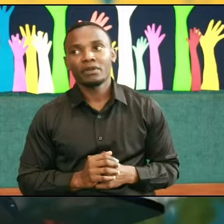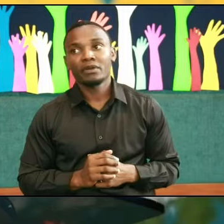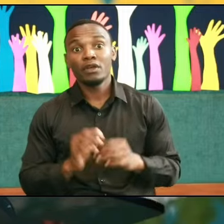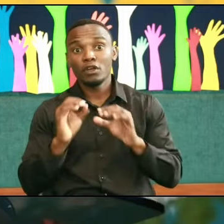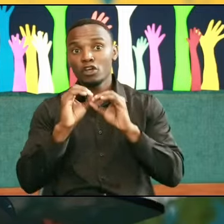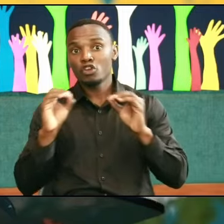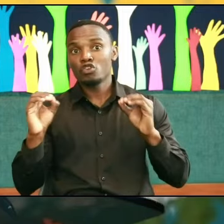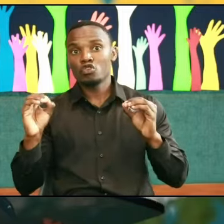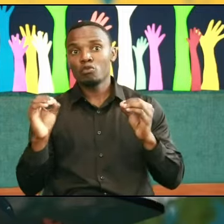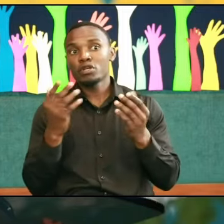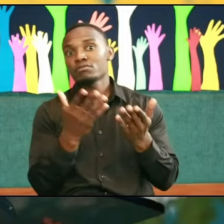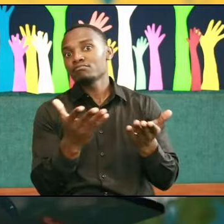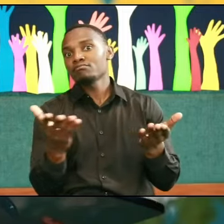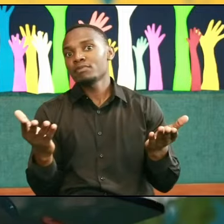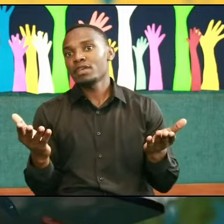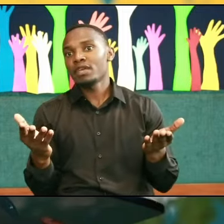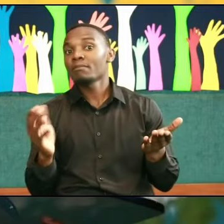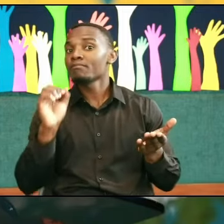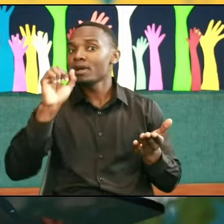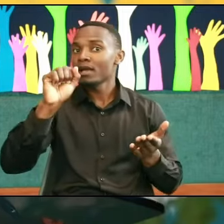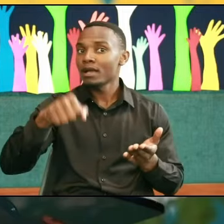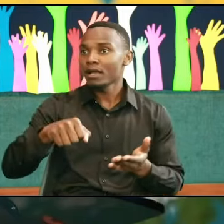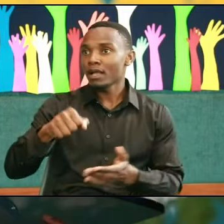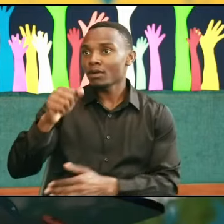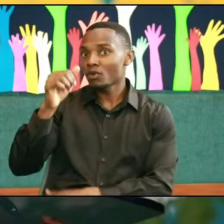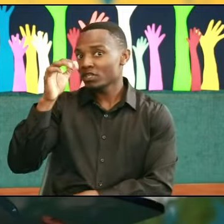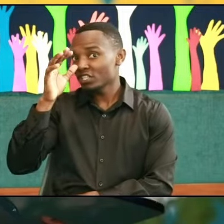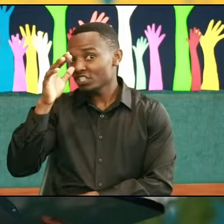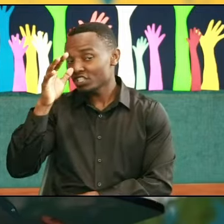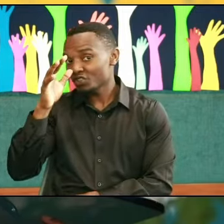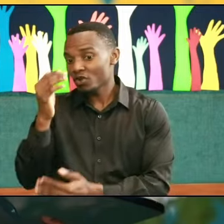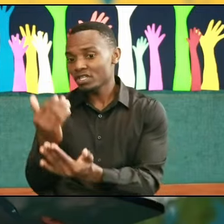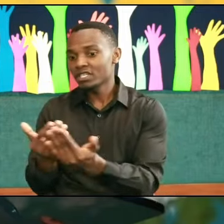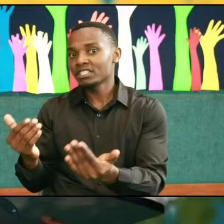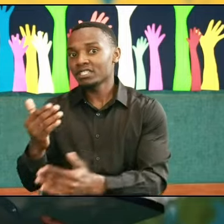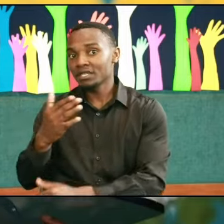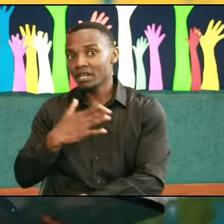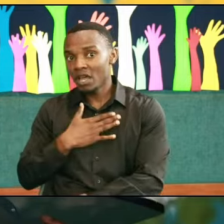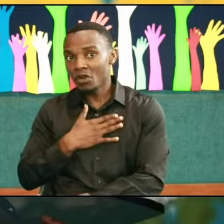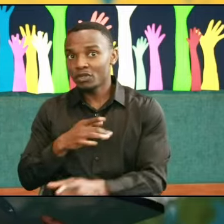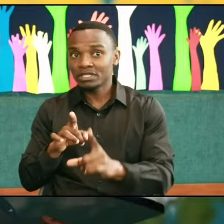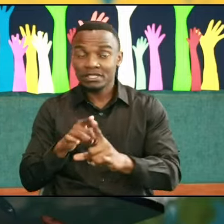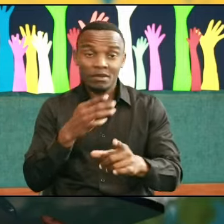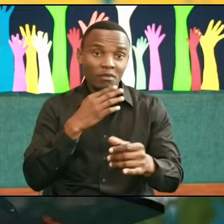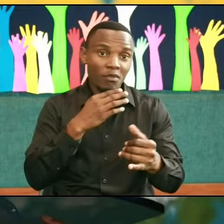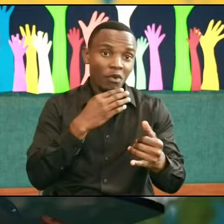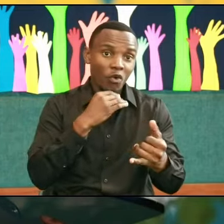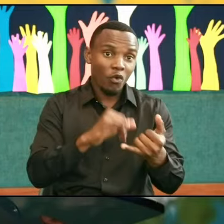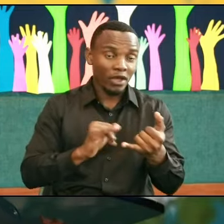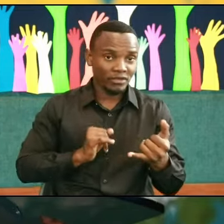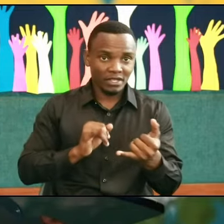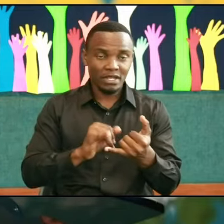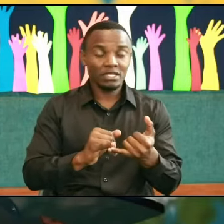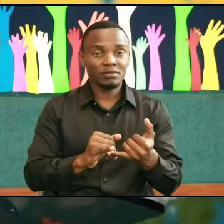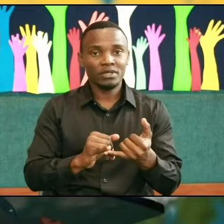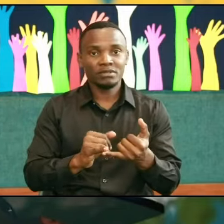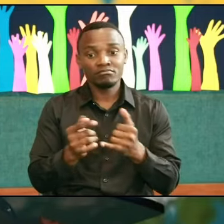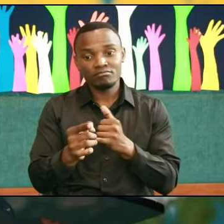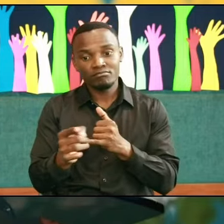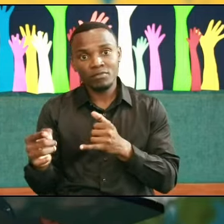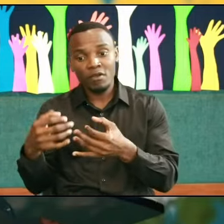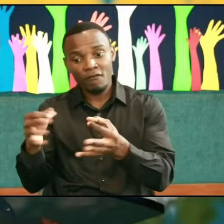us here can cheat our children or our spouses. They know whether we are Christians or we are